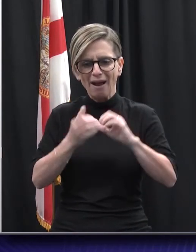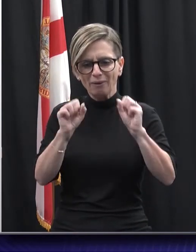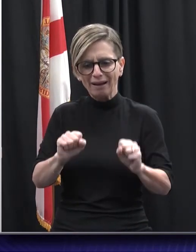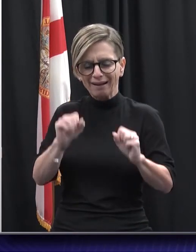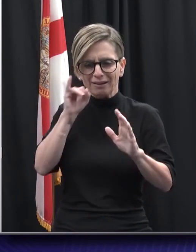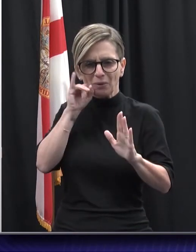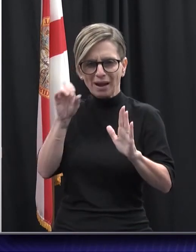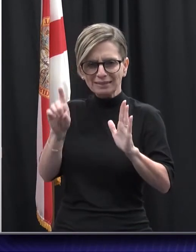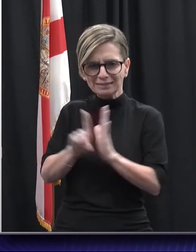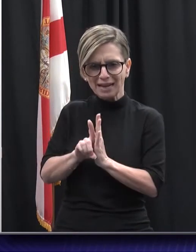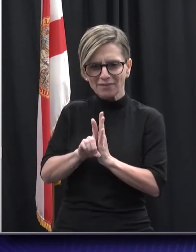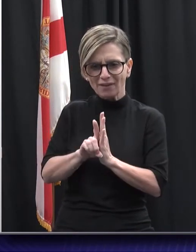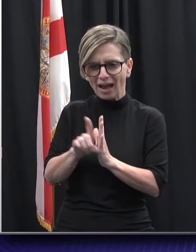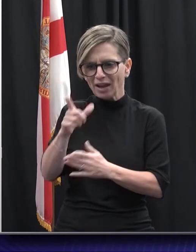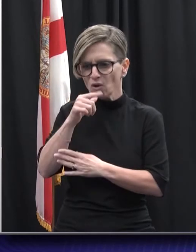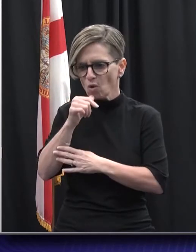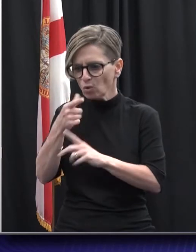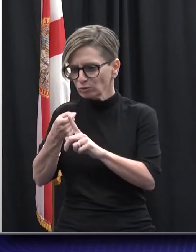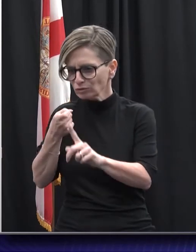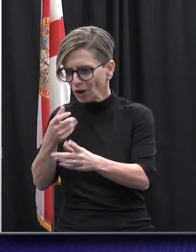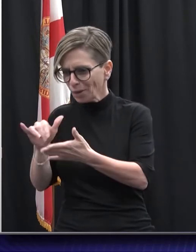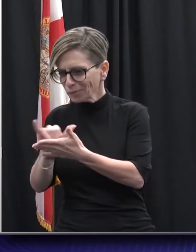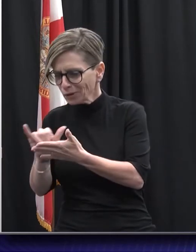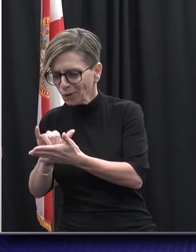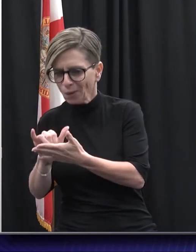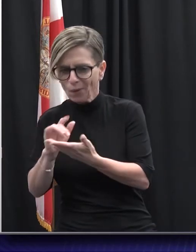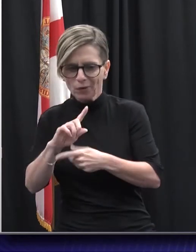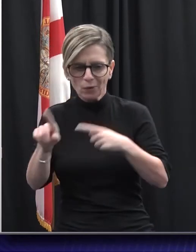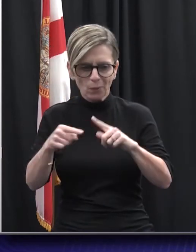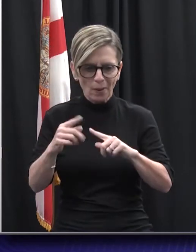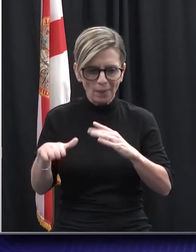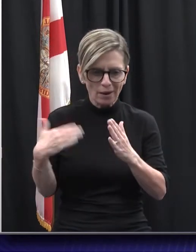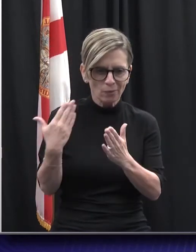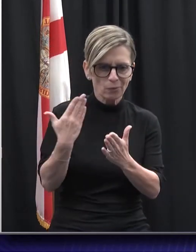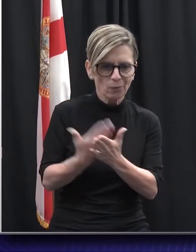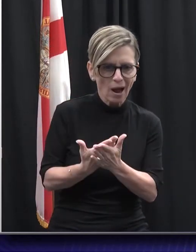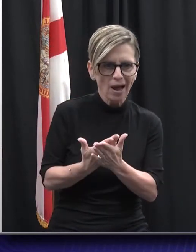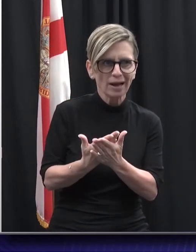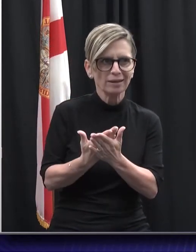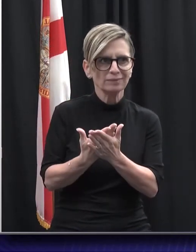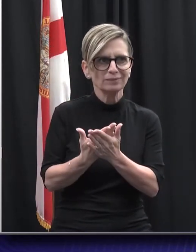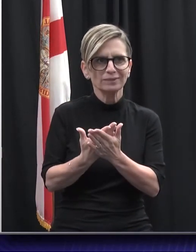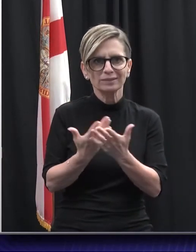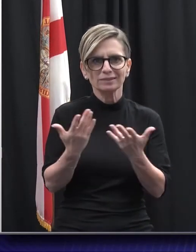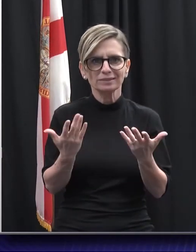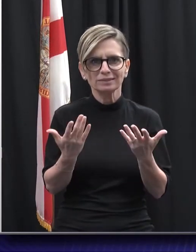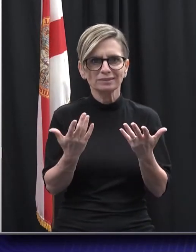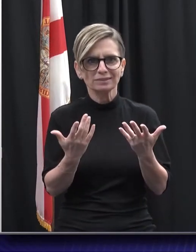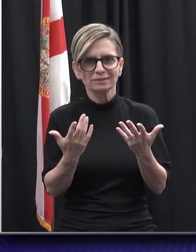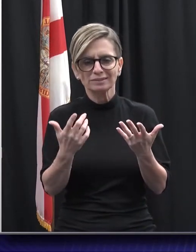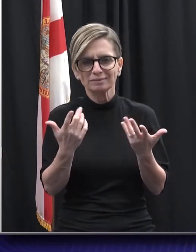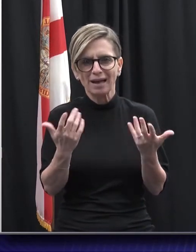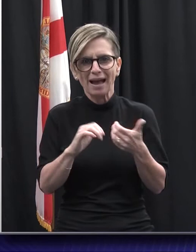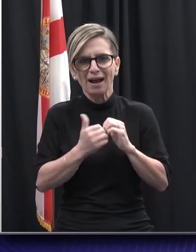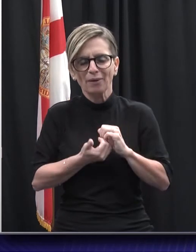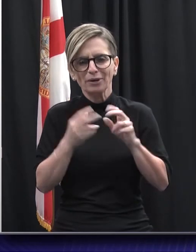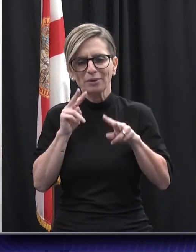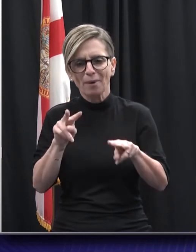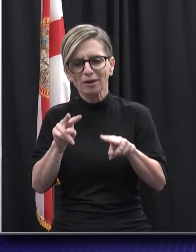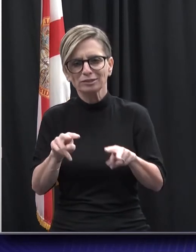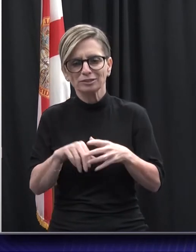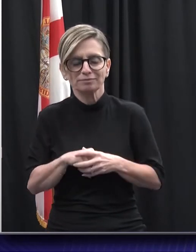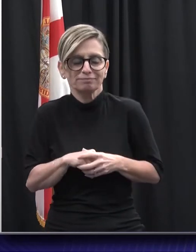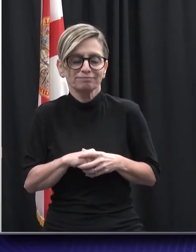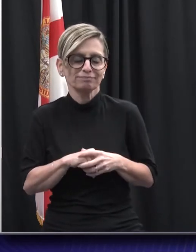identify, who's from the Northeast and when they came down in a community like this that is so linked to that region? Yeah. We really